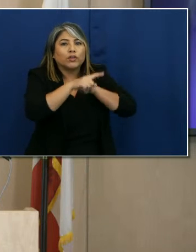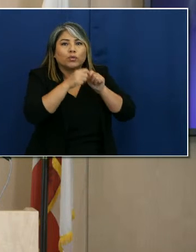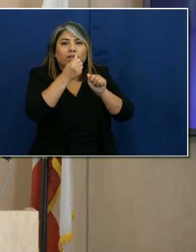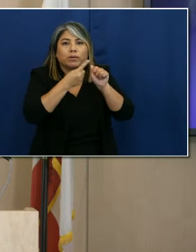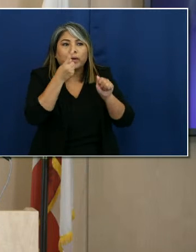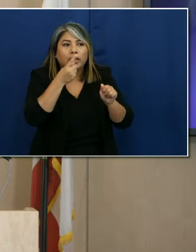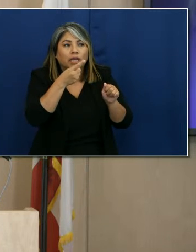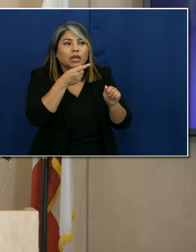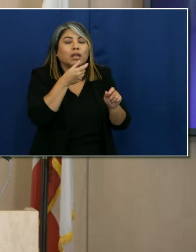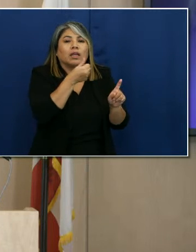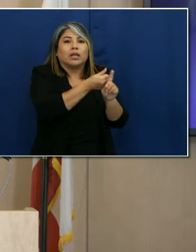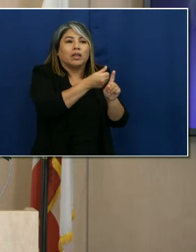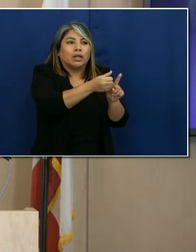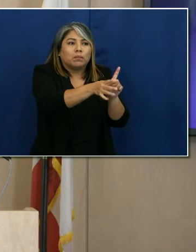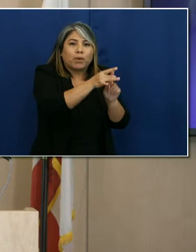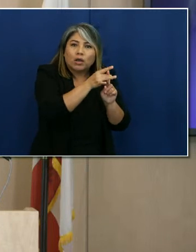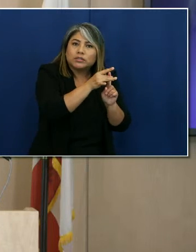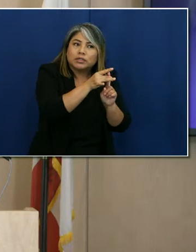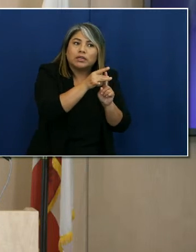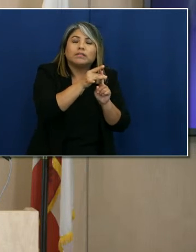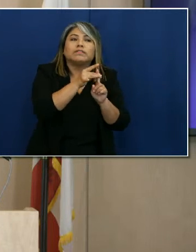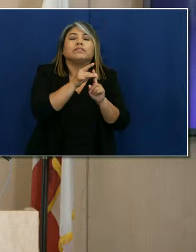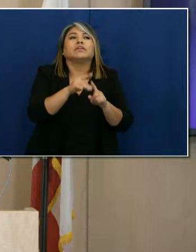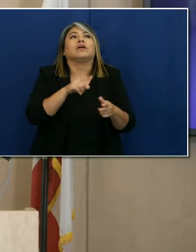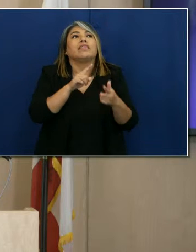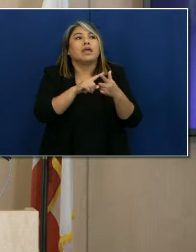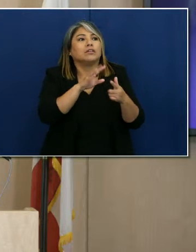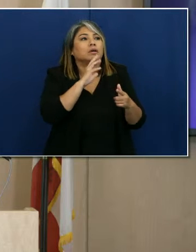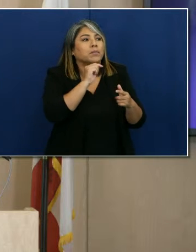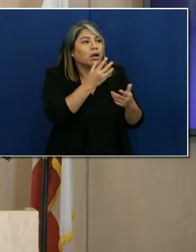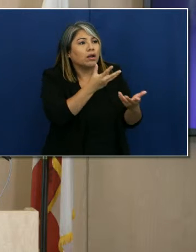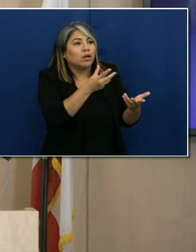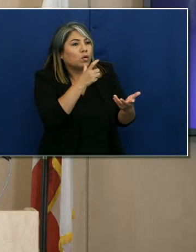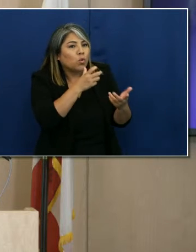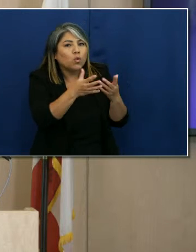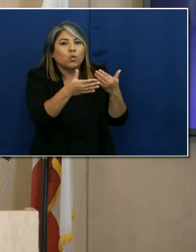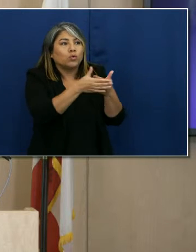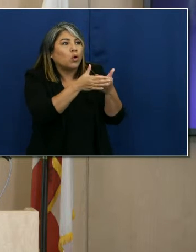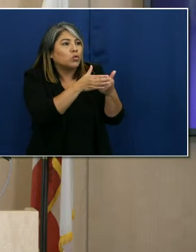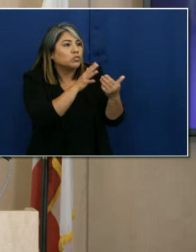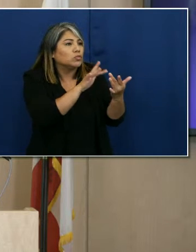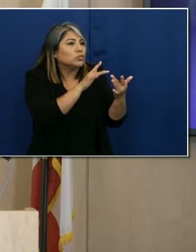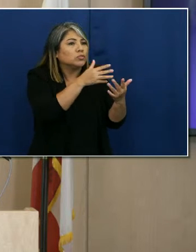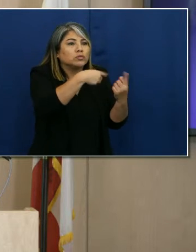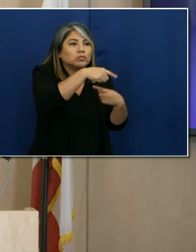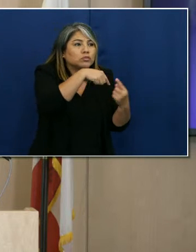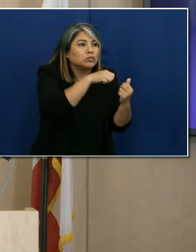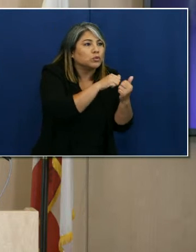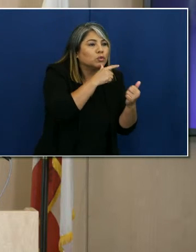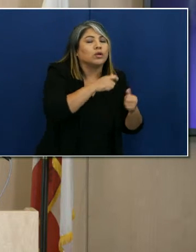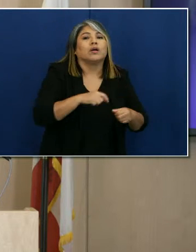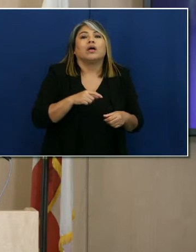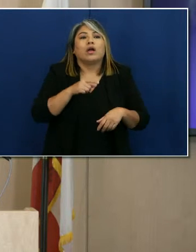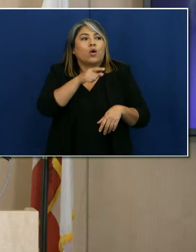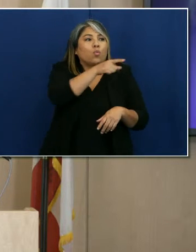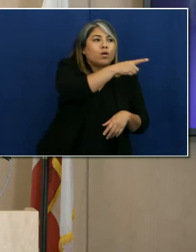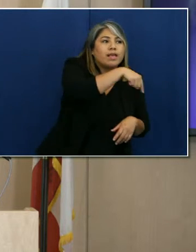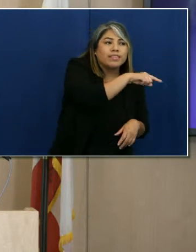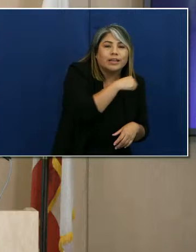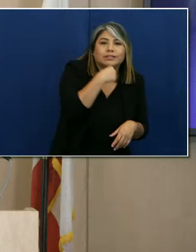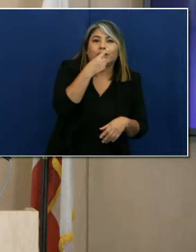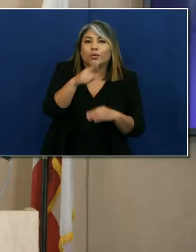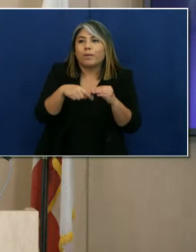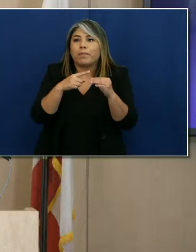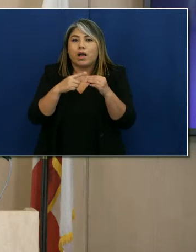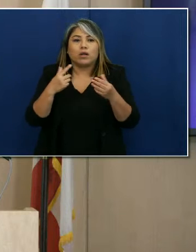is testing positive and then interviewing their close contacts. What are they telling you about what it is that's